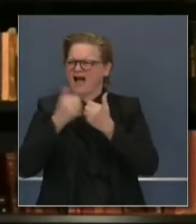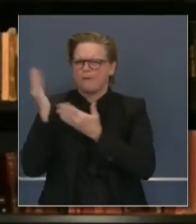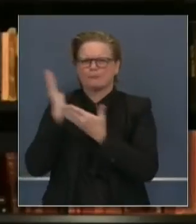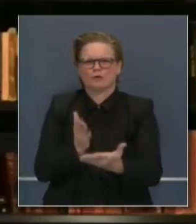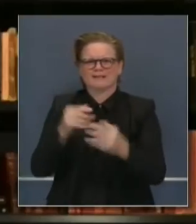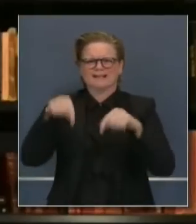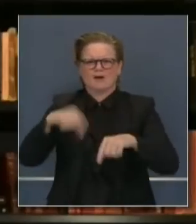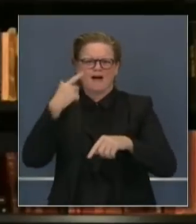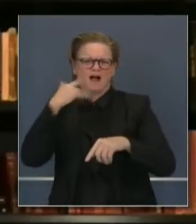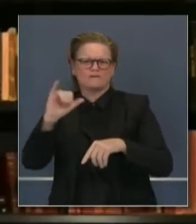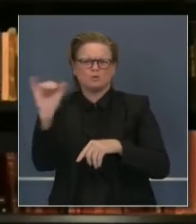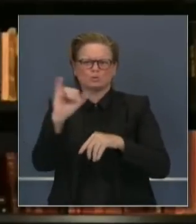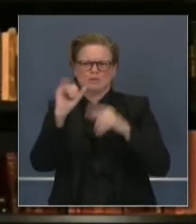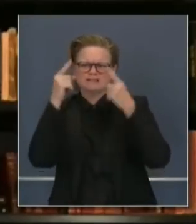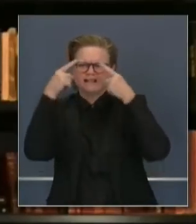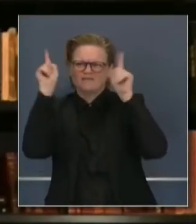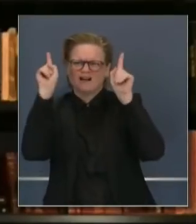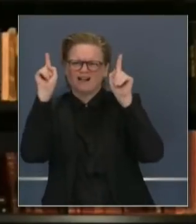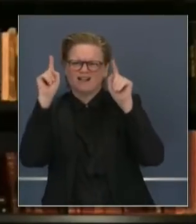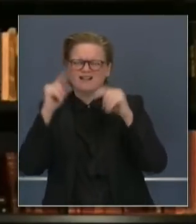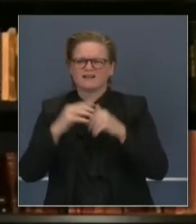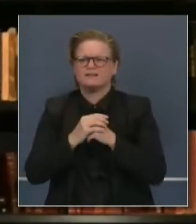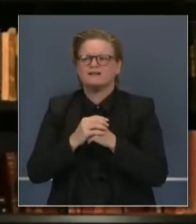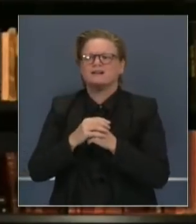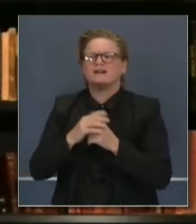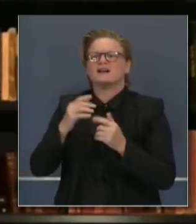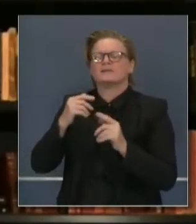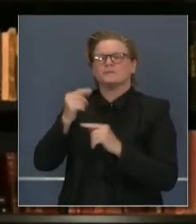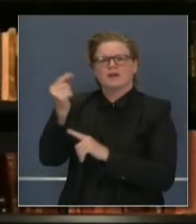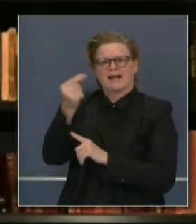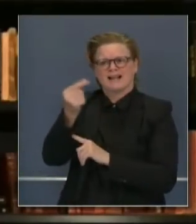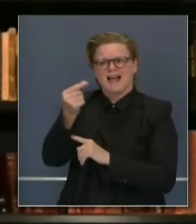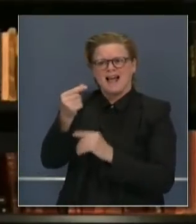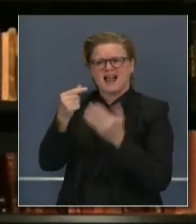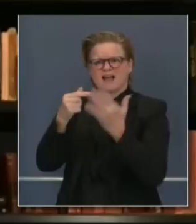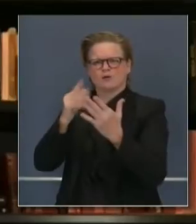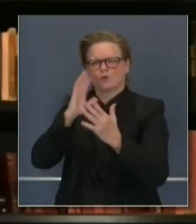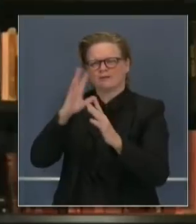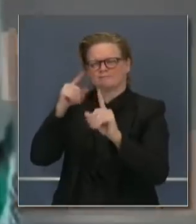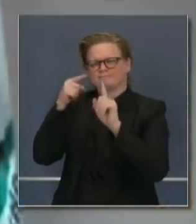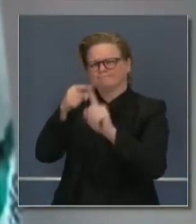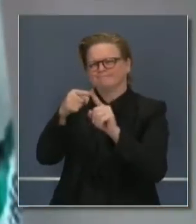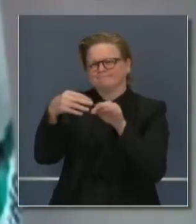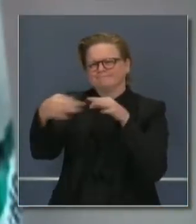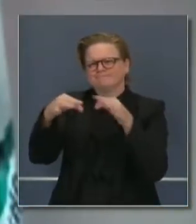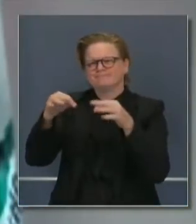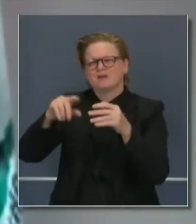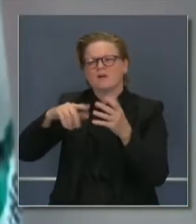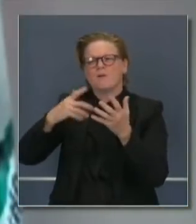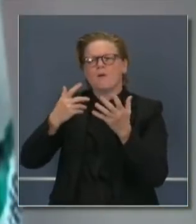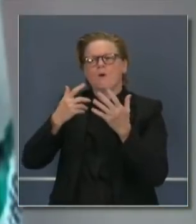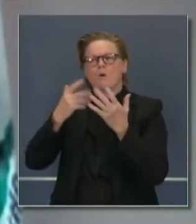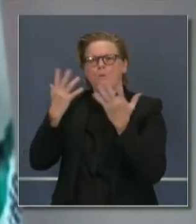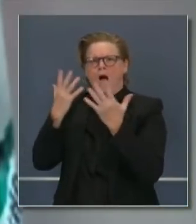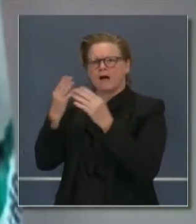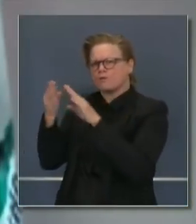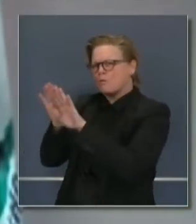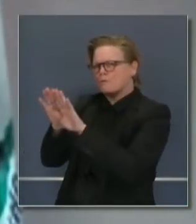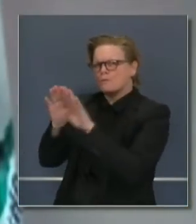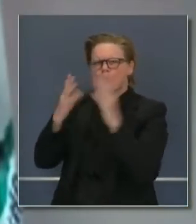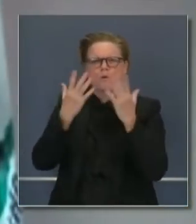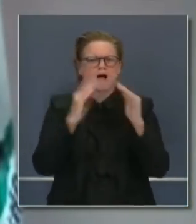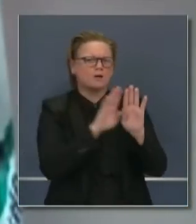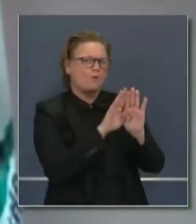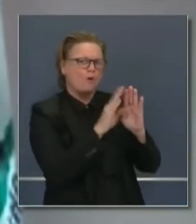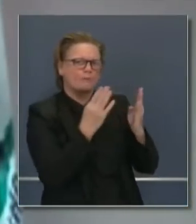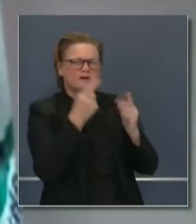with that, let me ask Dr. Galley to talk more specifically about the thinking as well. Yeah, so John, thank you for the question